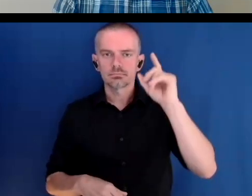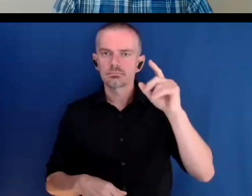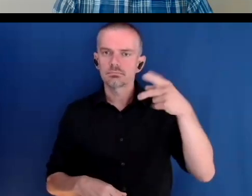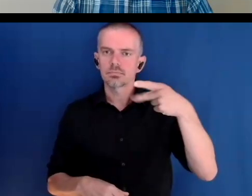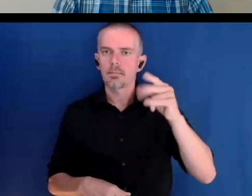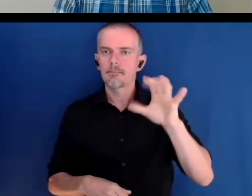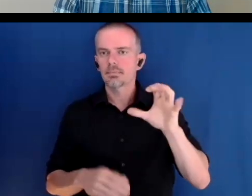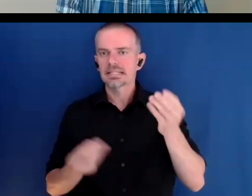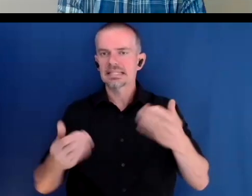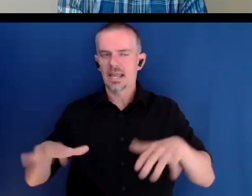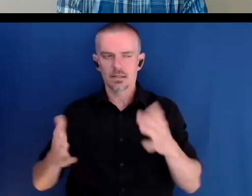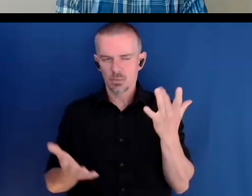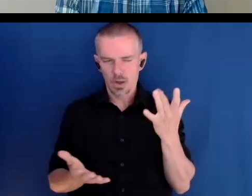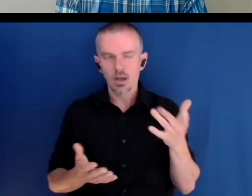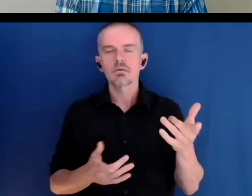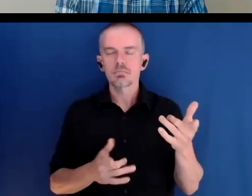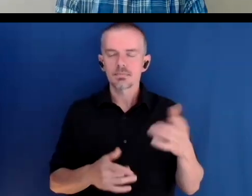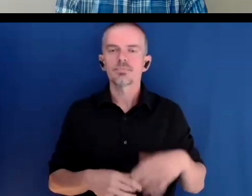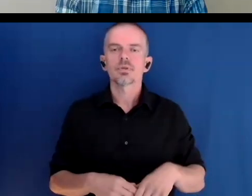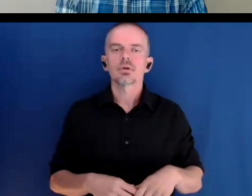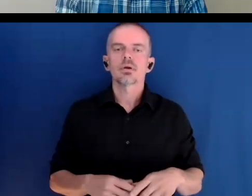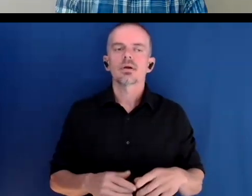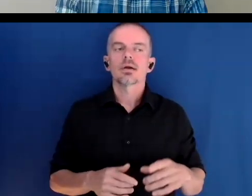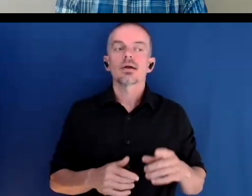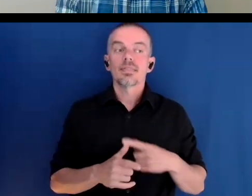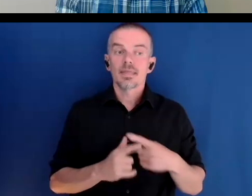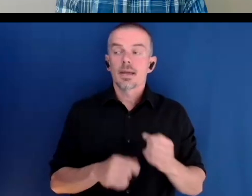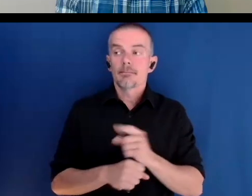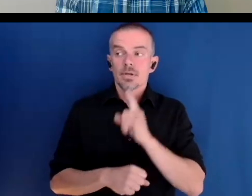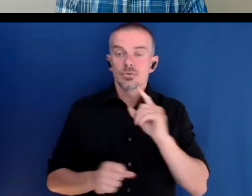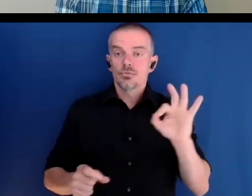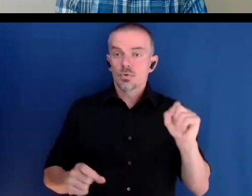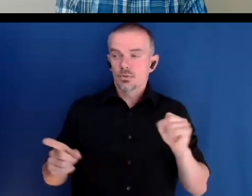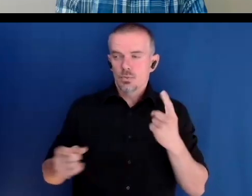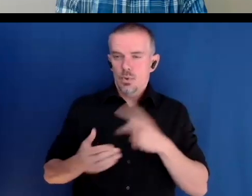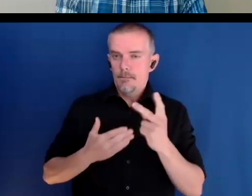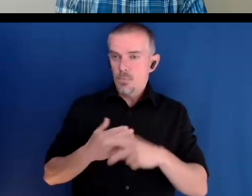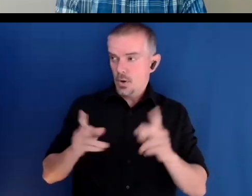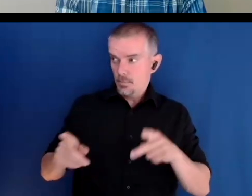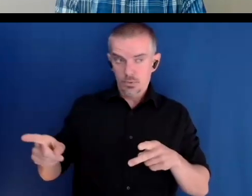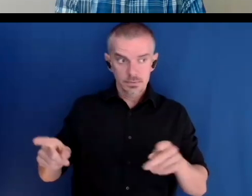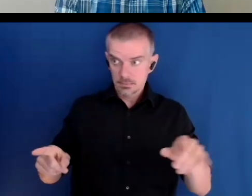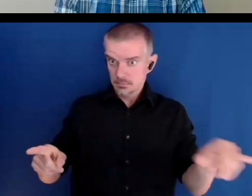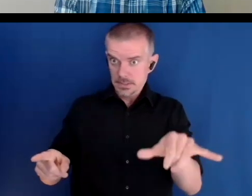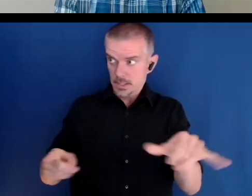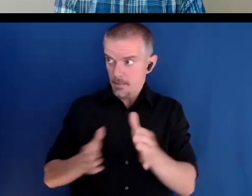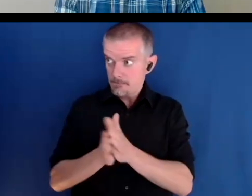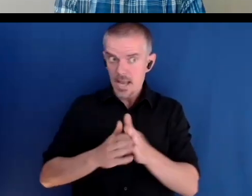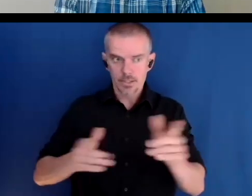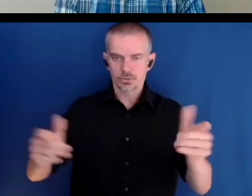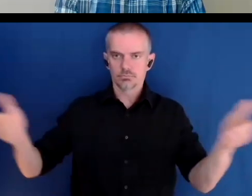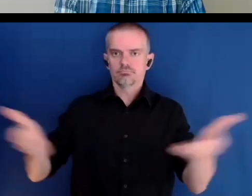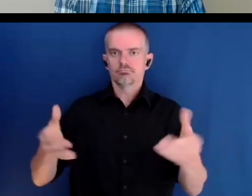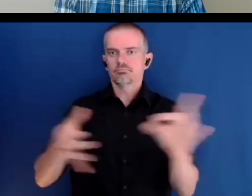thing I'll do is make sure that there's a program person on the forest that kind of shares that passion. The last thing I want to